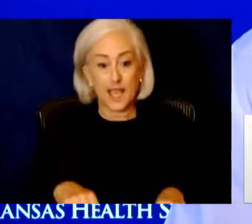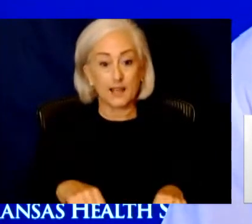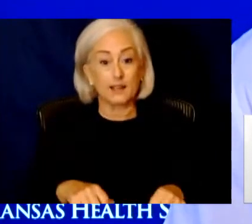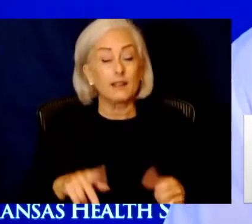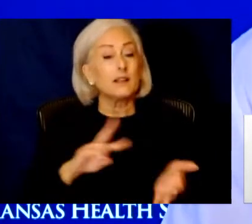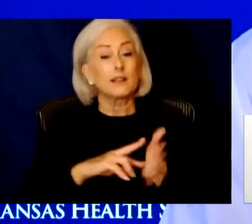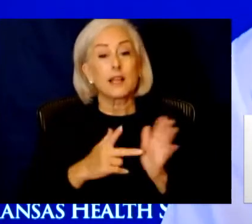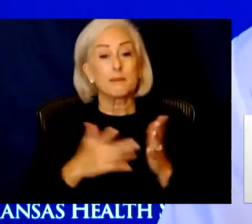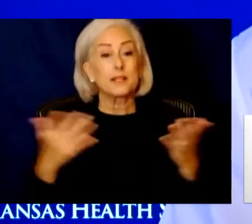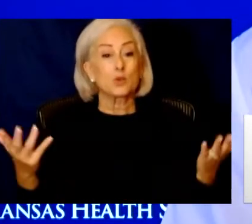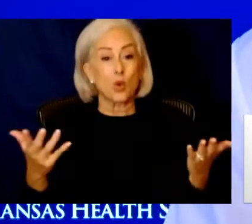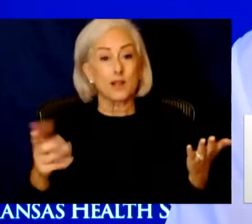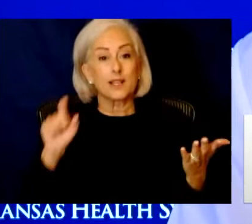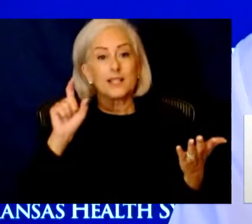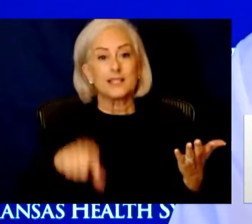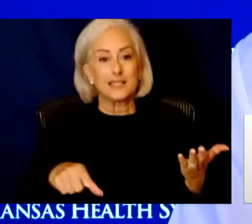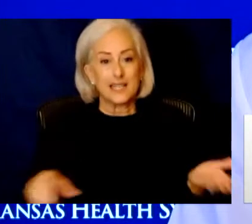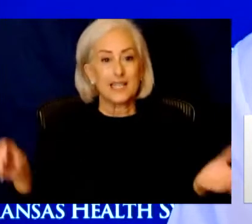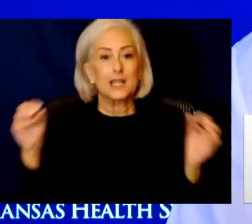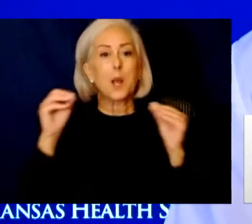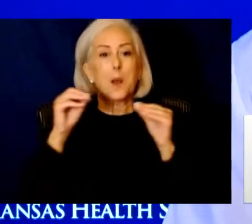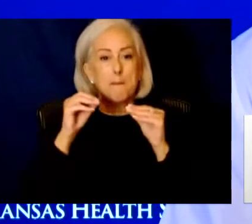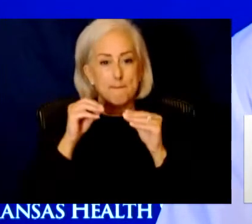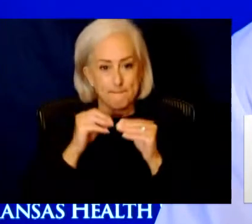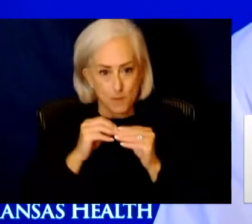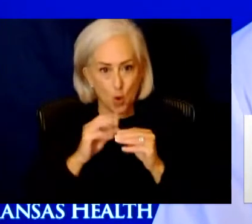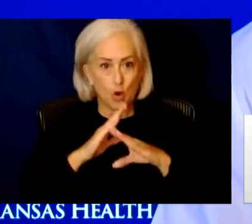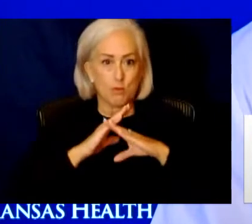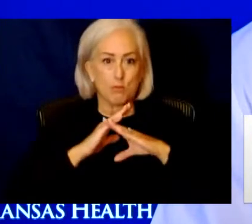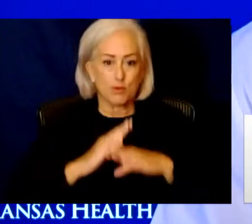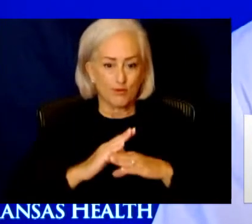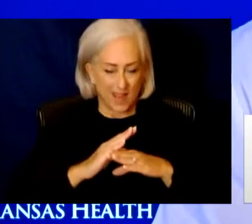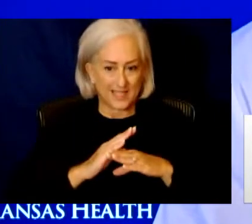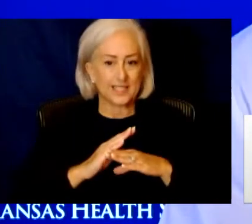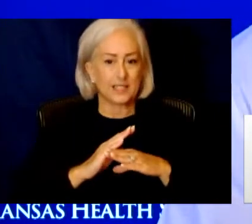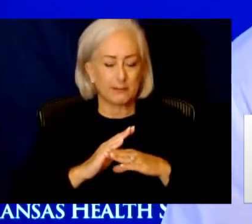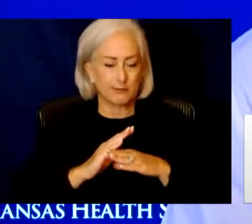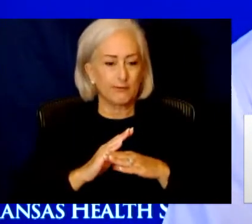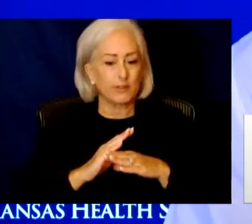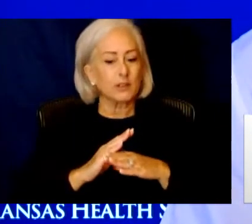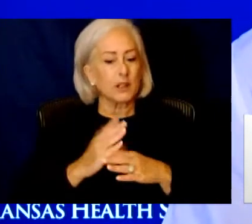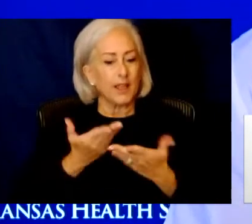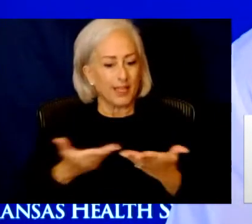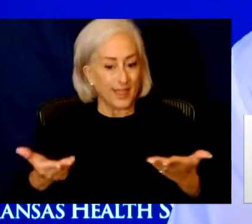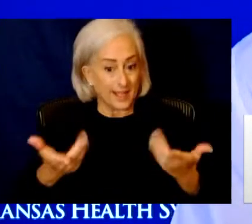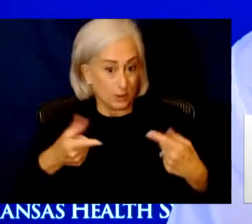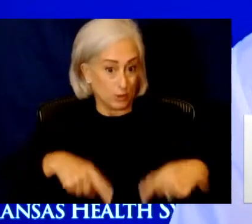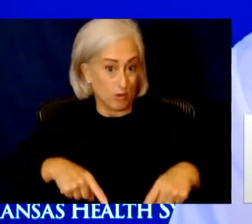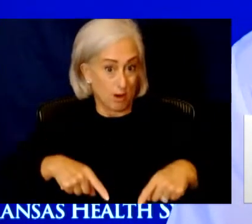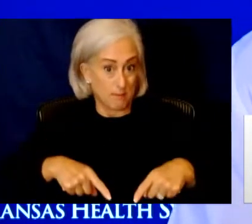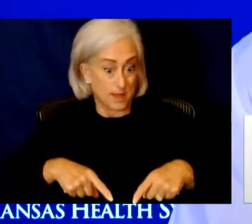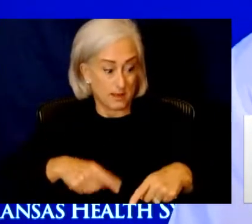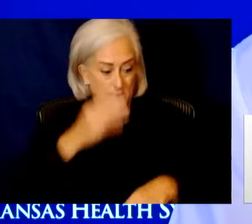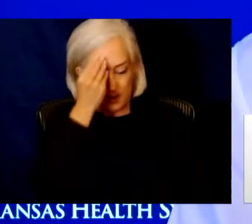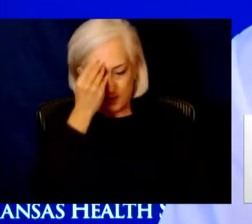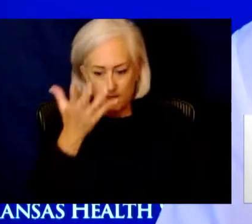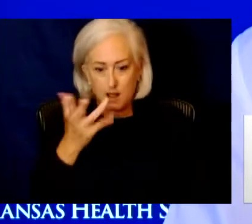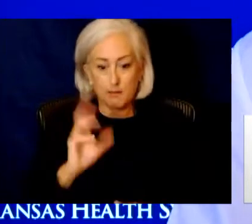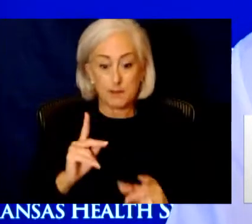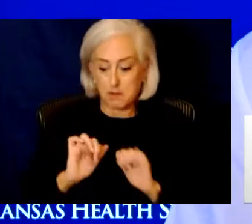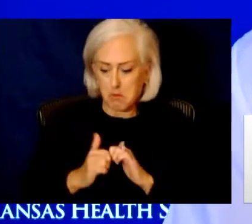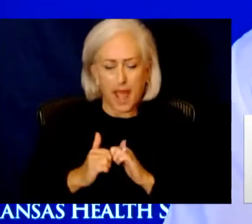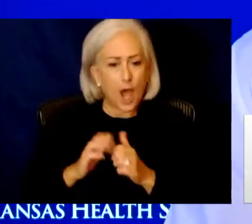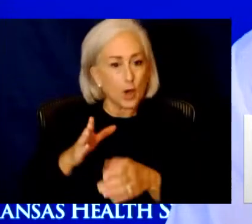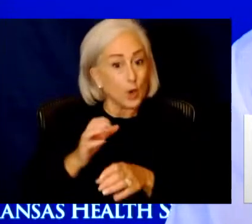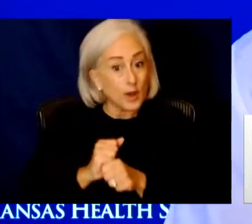a larger rollout of the preventive measures. Need to inform people, how do you get it, what is it,